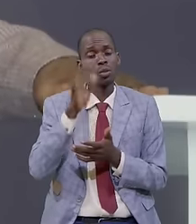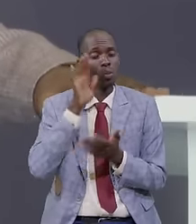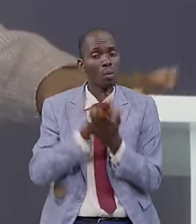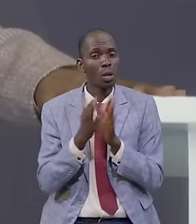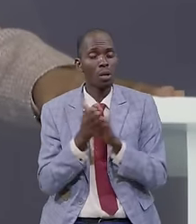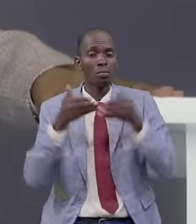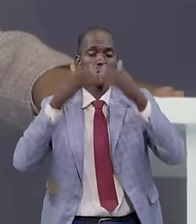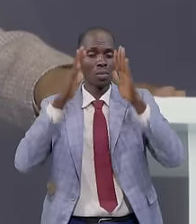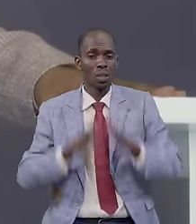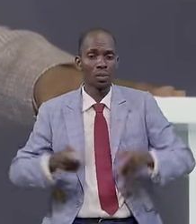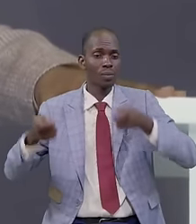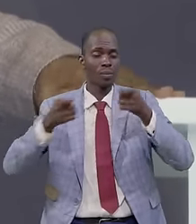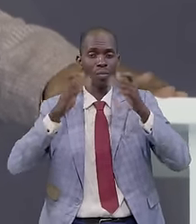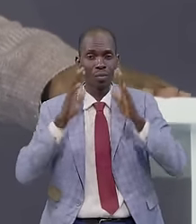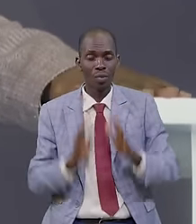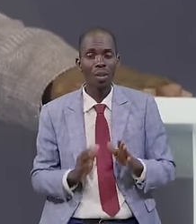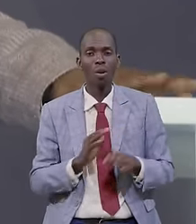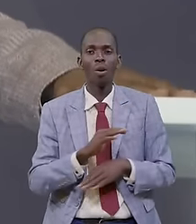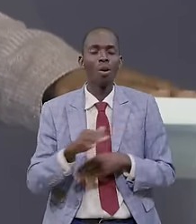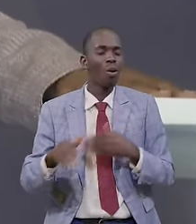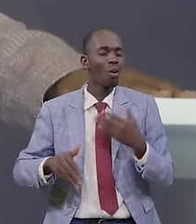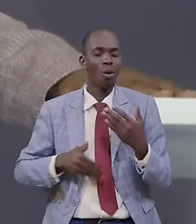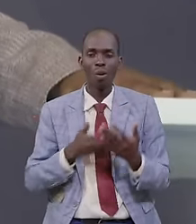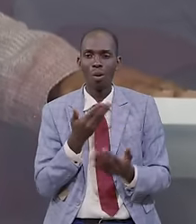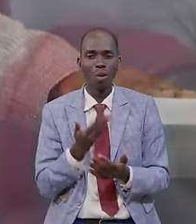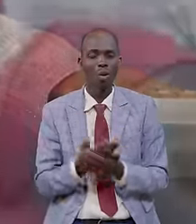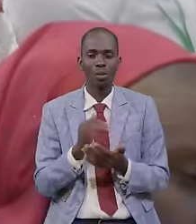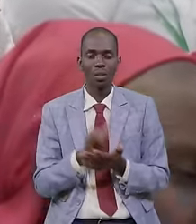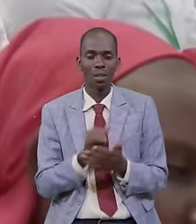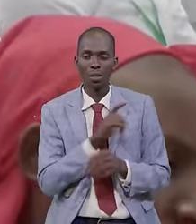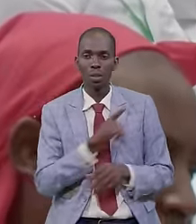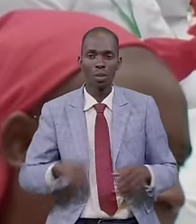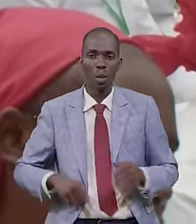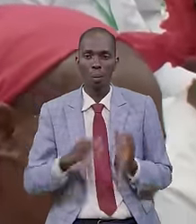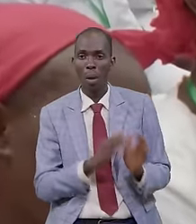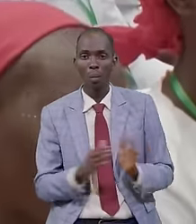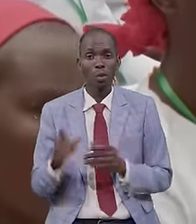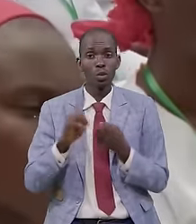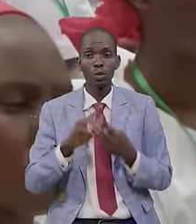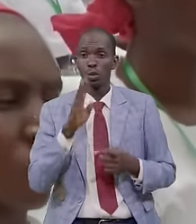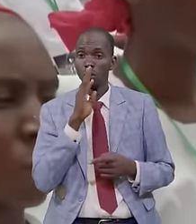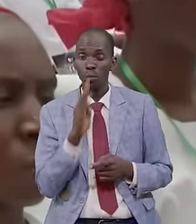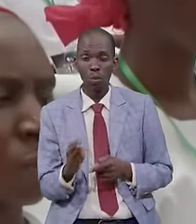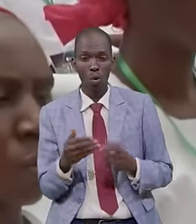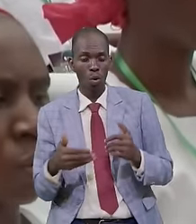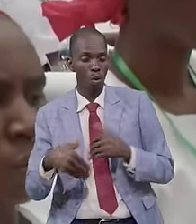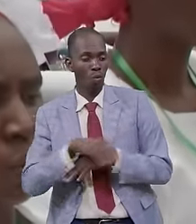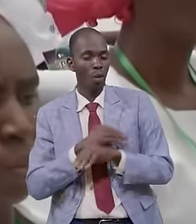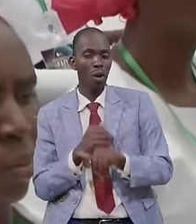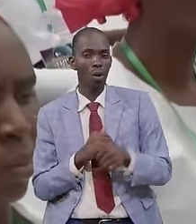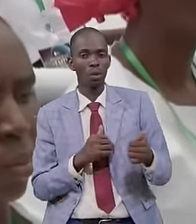the emperor, all the, you are going to be the leader over them. And then you shy